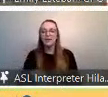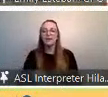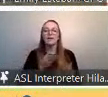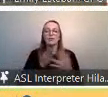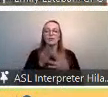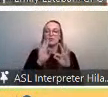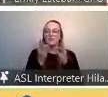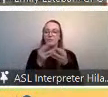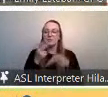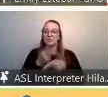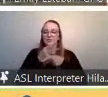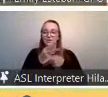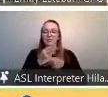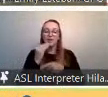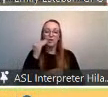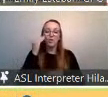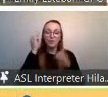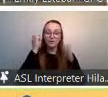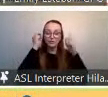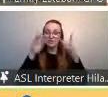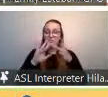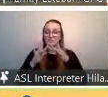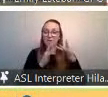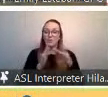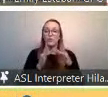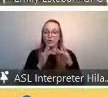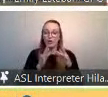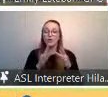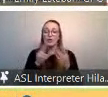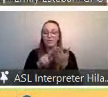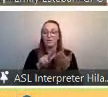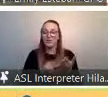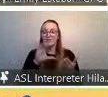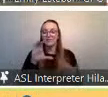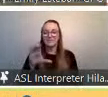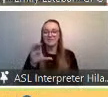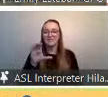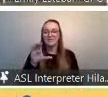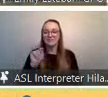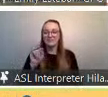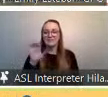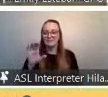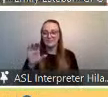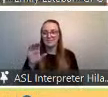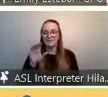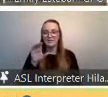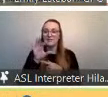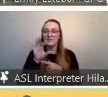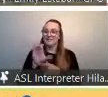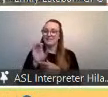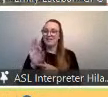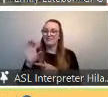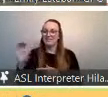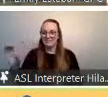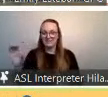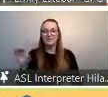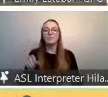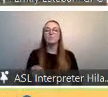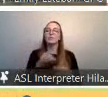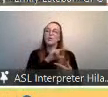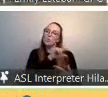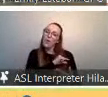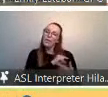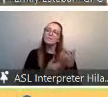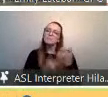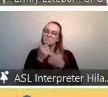Network Contract, or CFCC. While the quality components of these programs are mostly consistent, the reimbursement for these